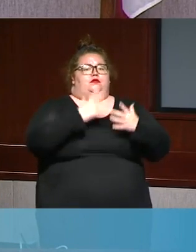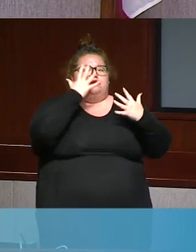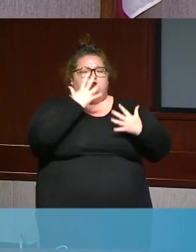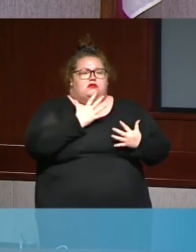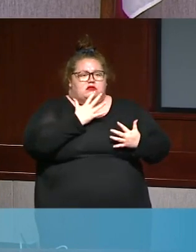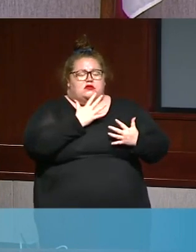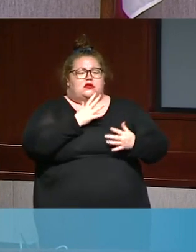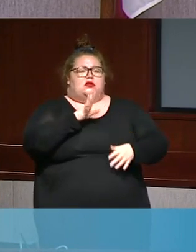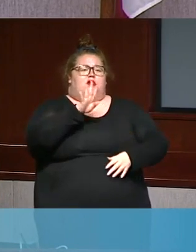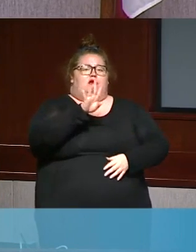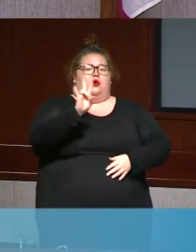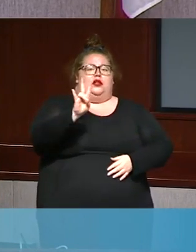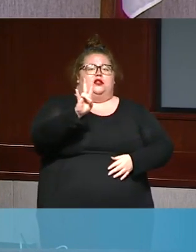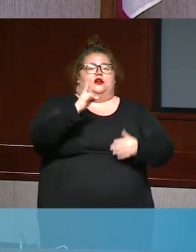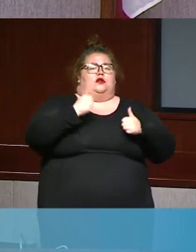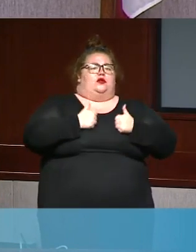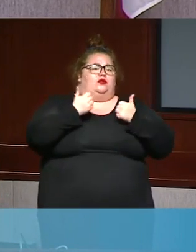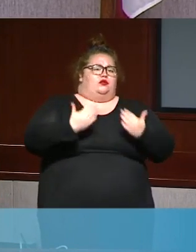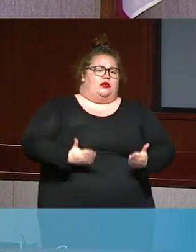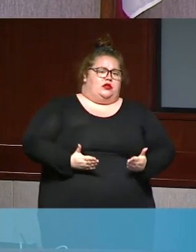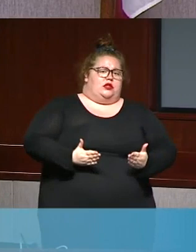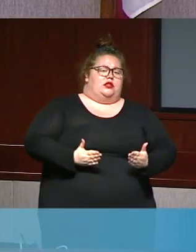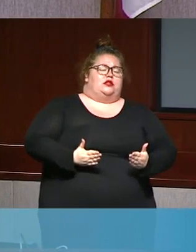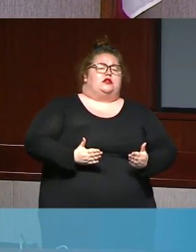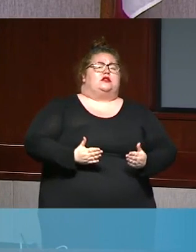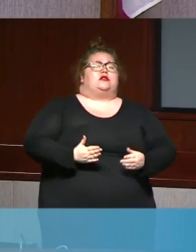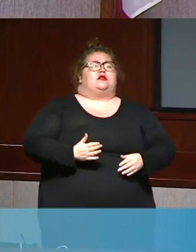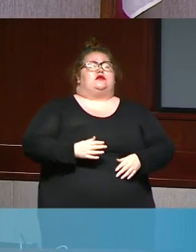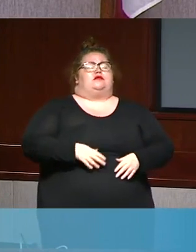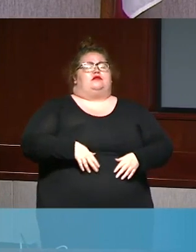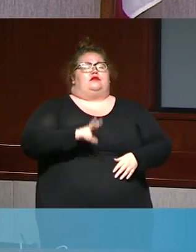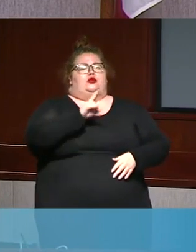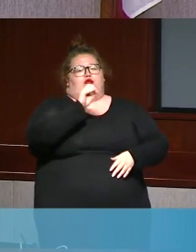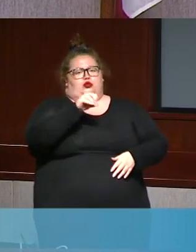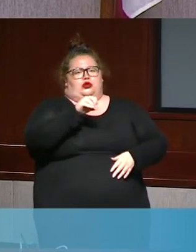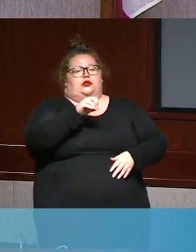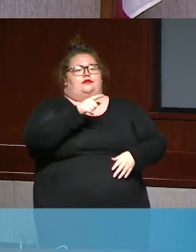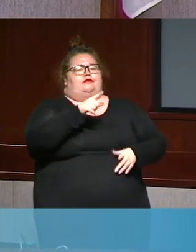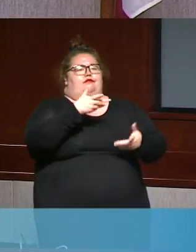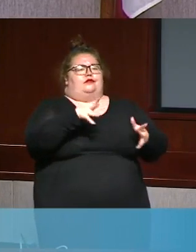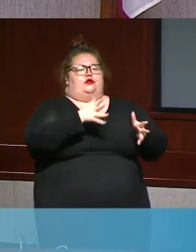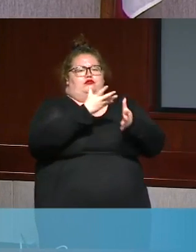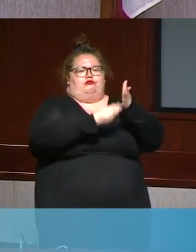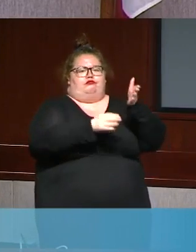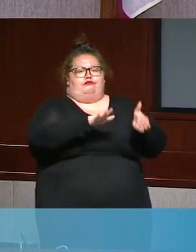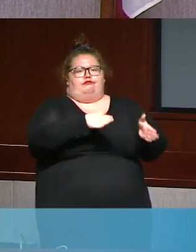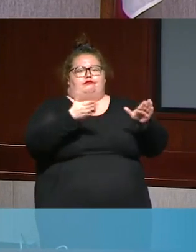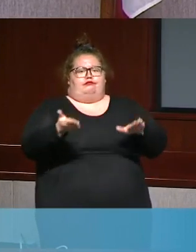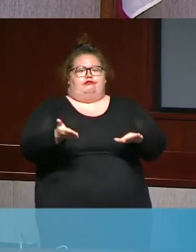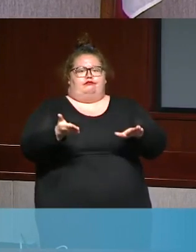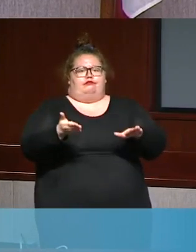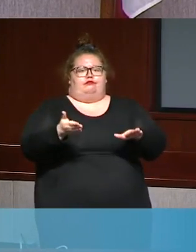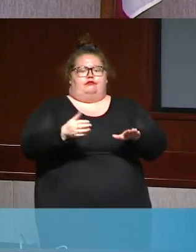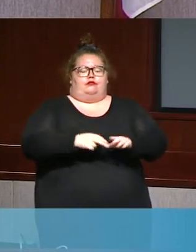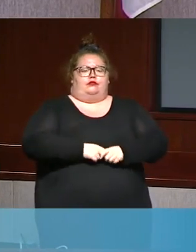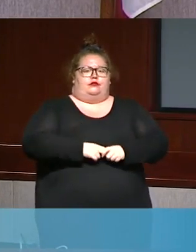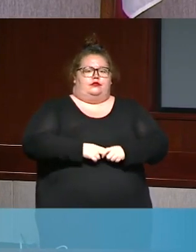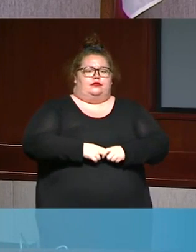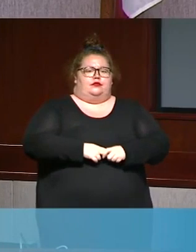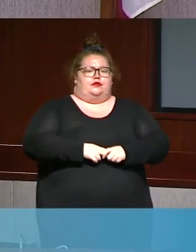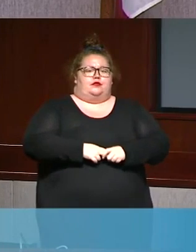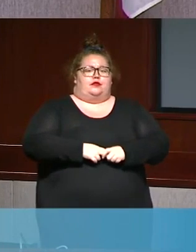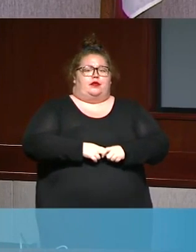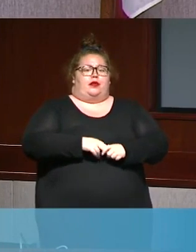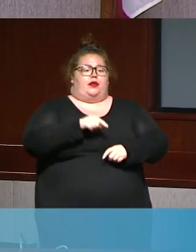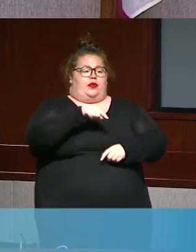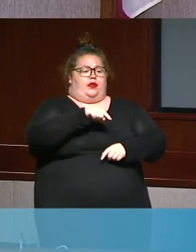47 residents, or 2% of those who've tested positive, have passed away. Over half of the deaths